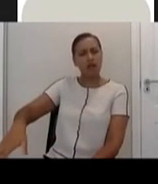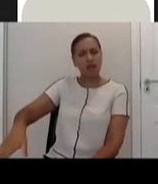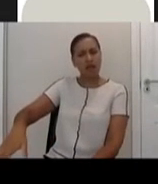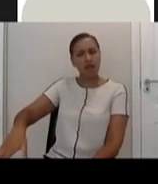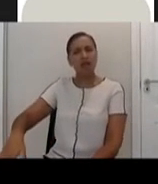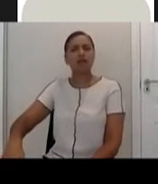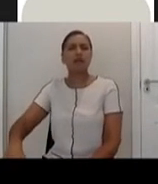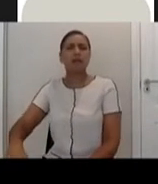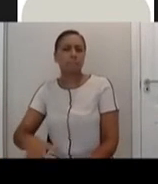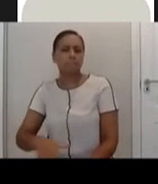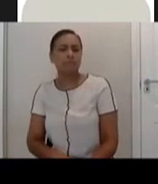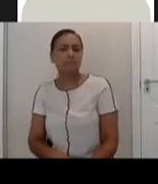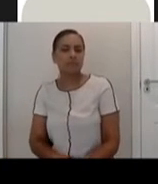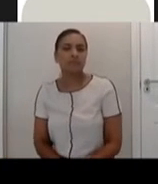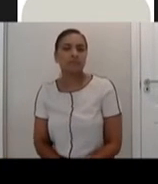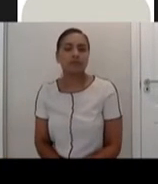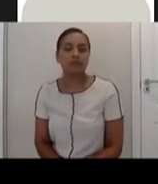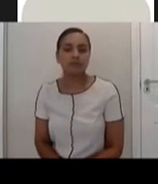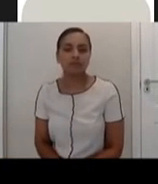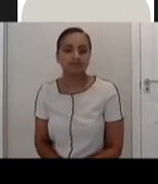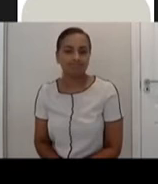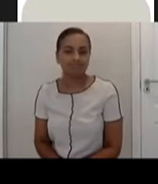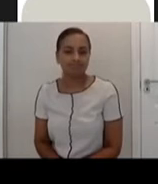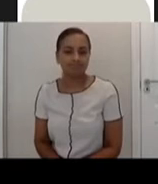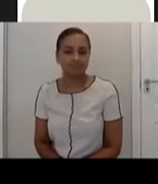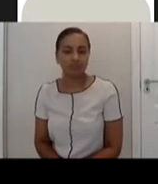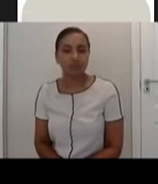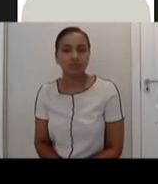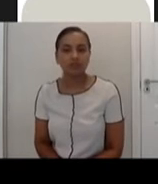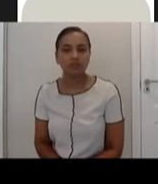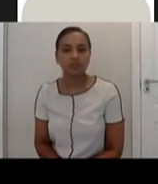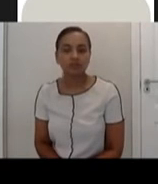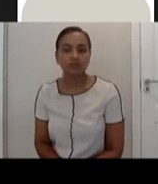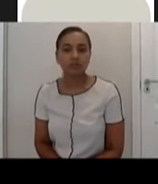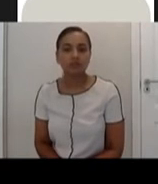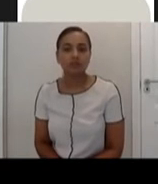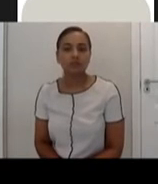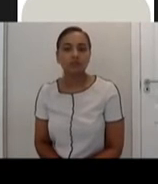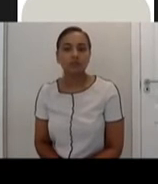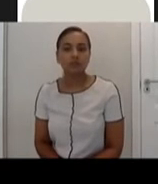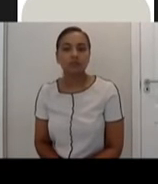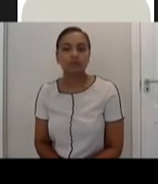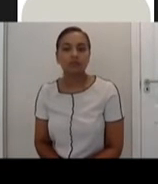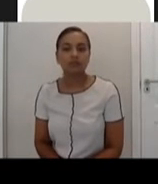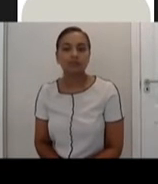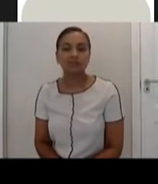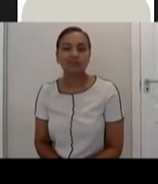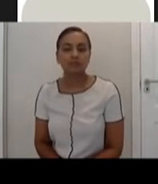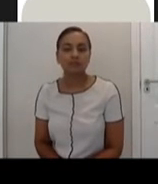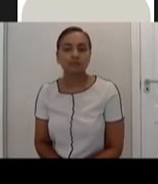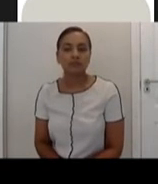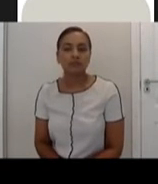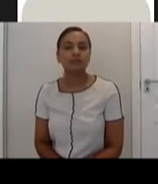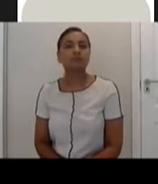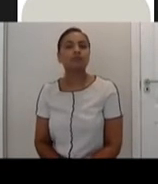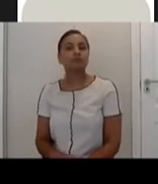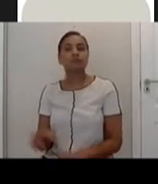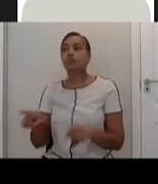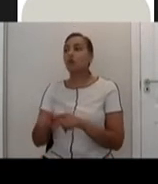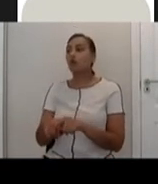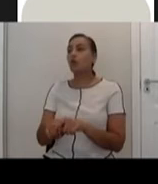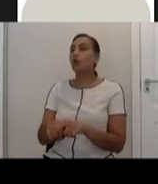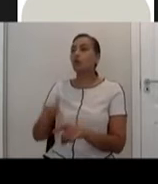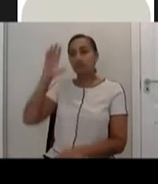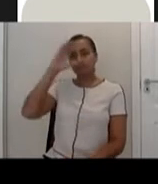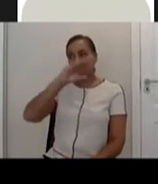spray. Yeah, okay, great. Thank you for those additions. Yes, all helpful. It would be useful as well just to